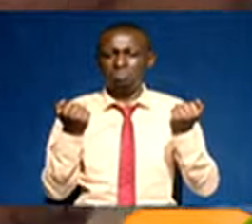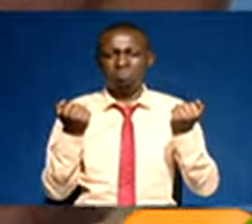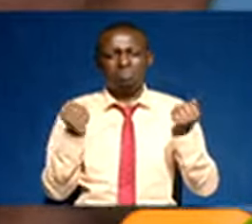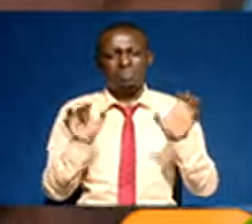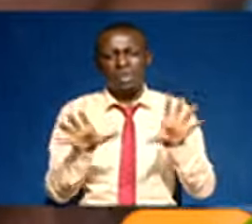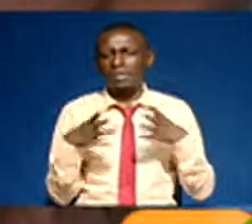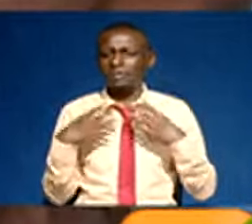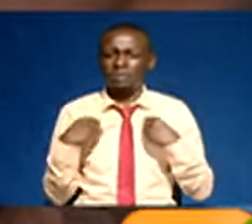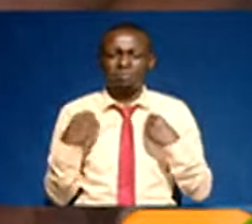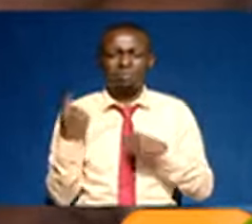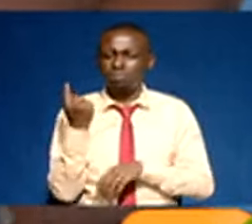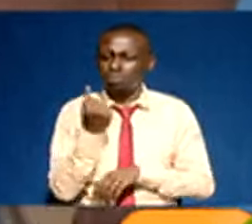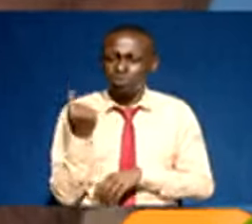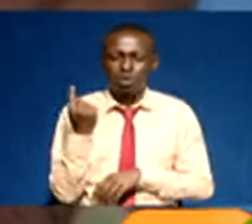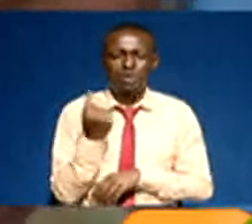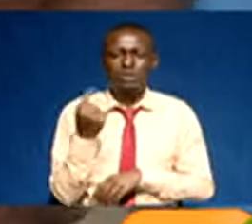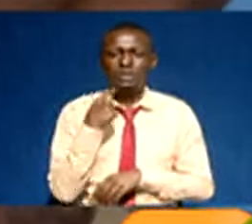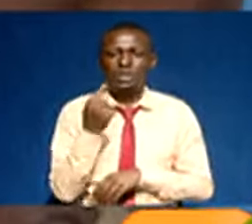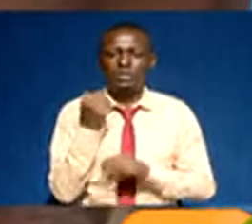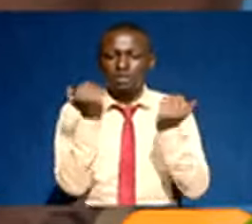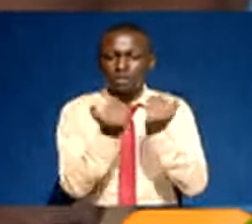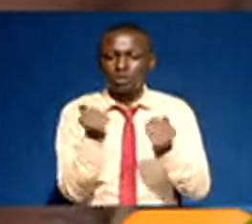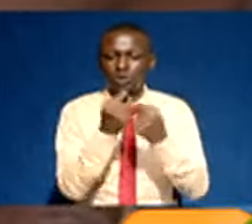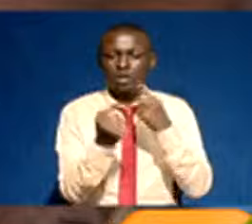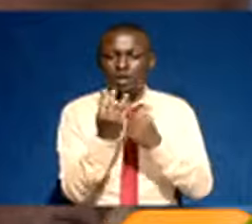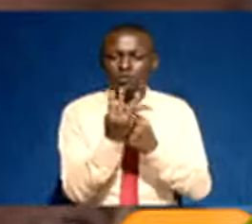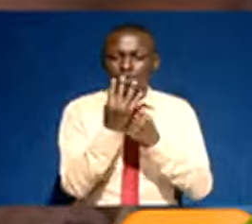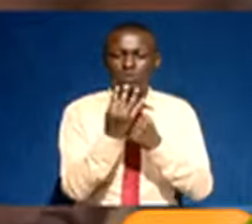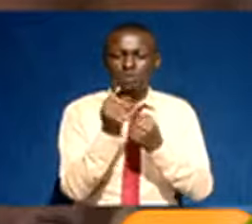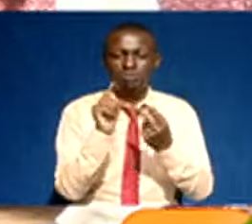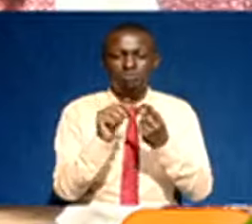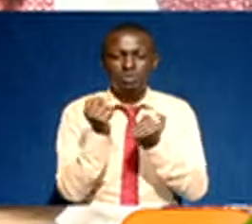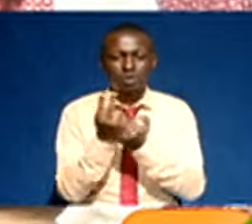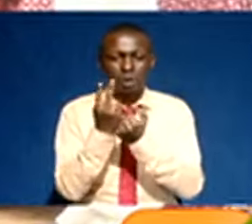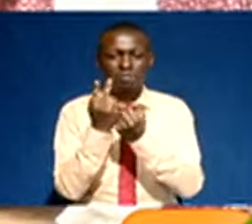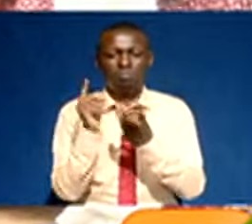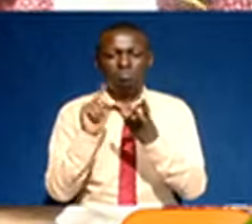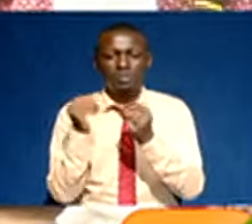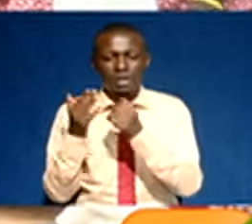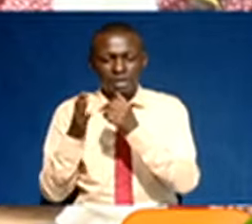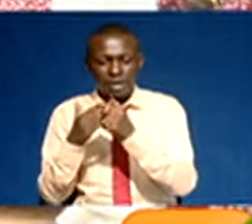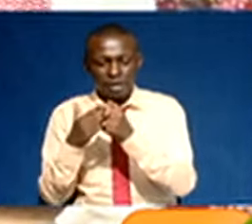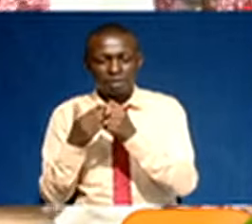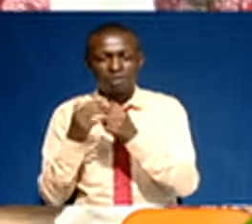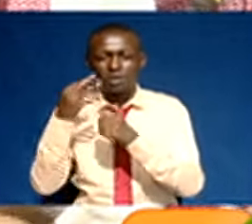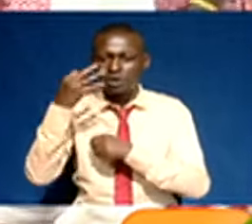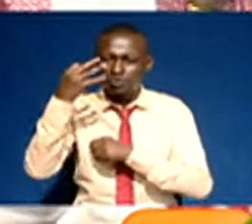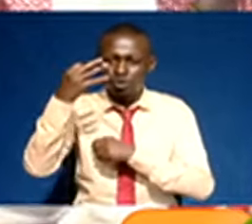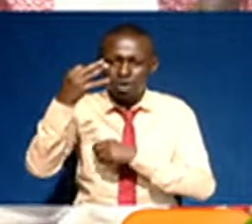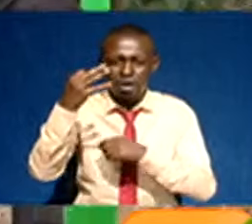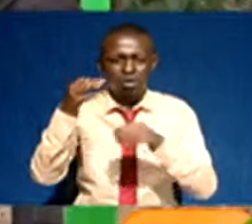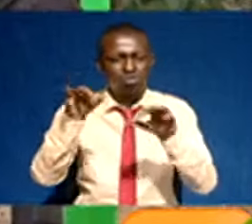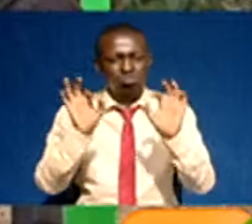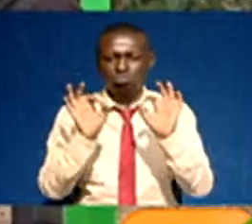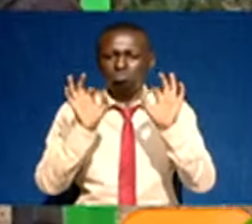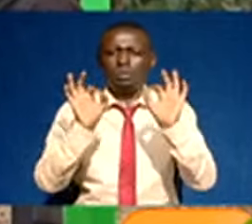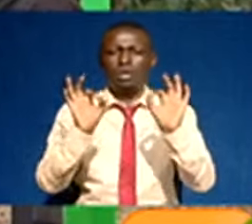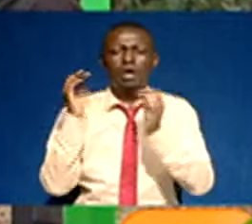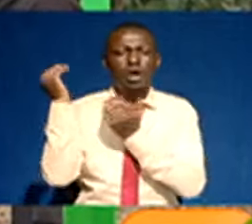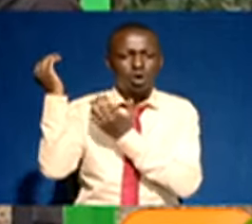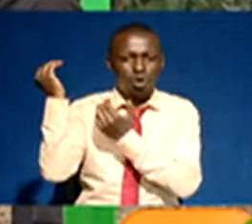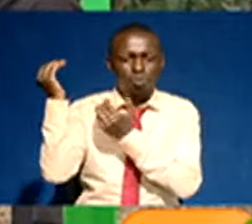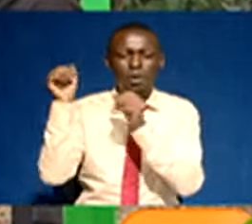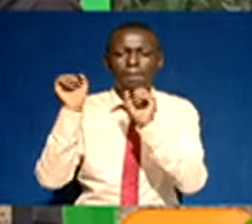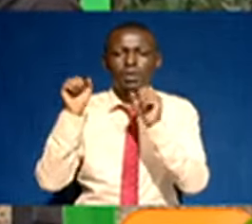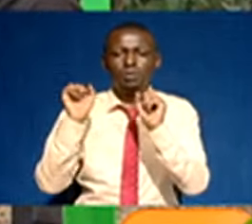imetokea. Jen says her children aged 14, 12 and 9 had a promising future. She was hopeful that they would